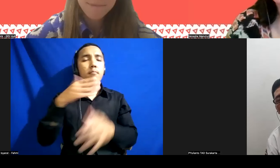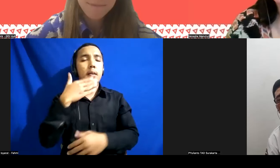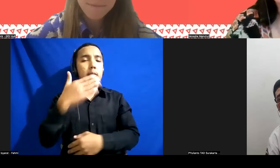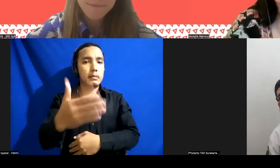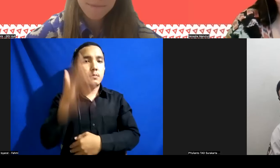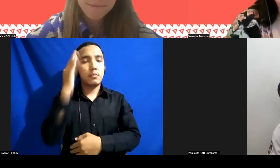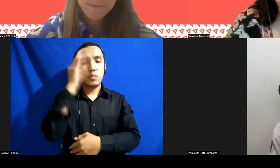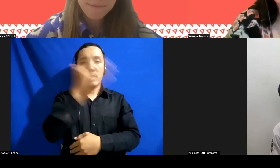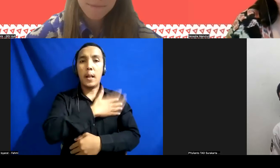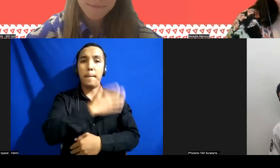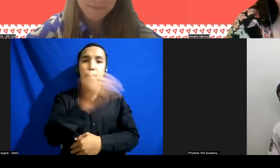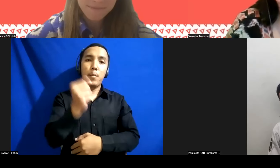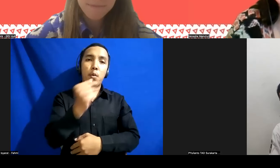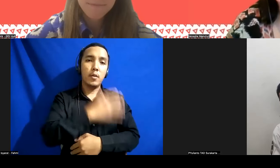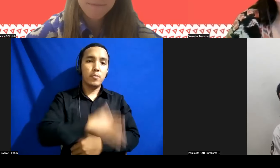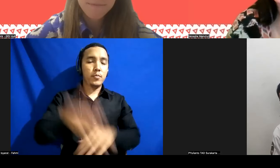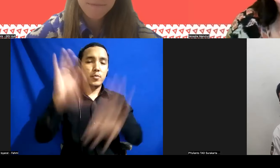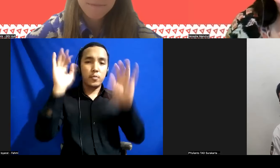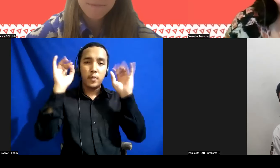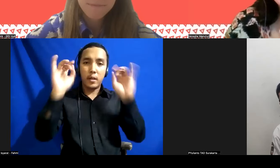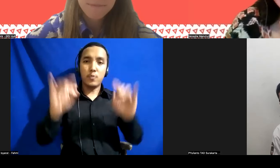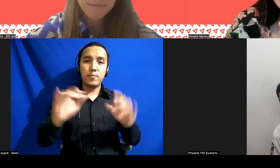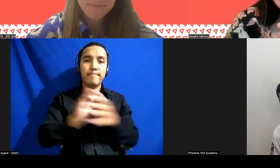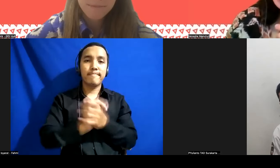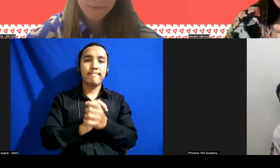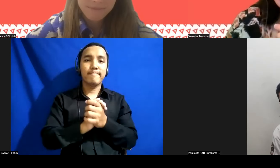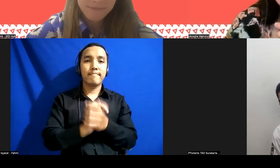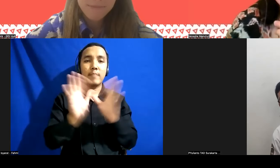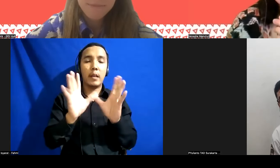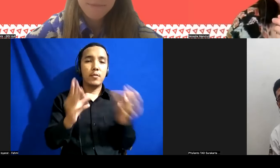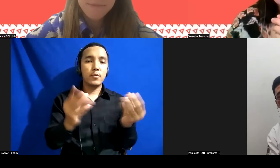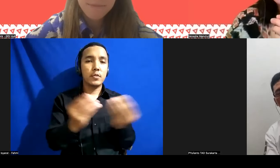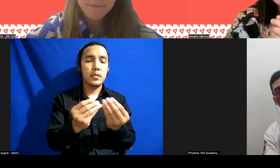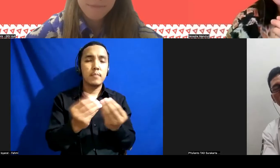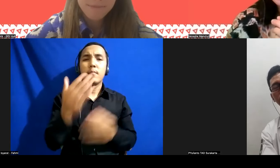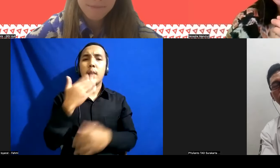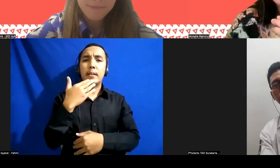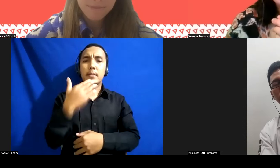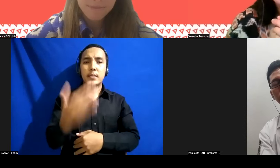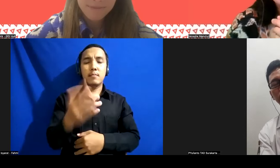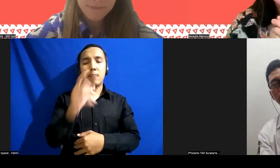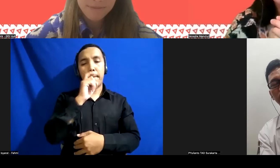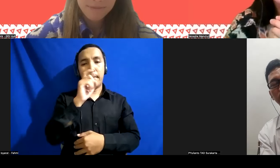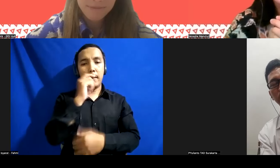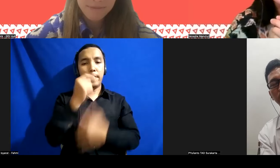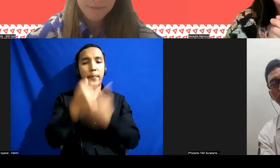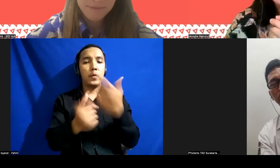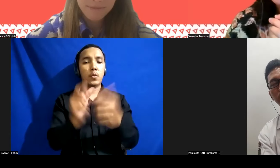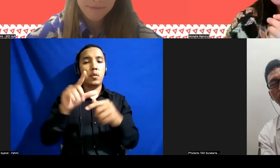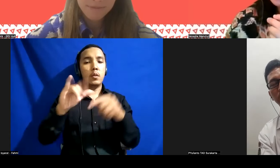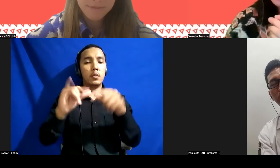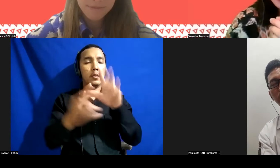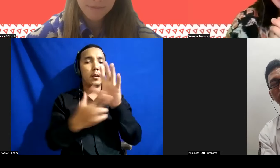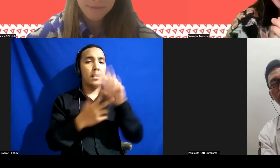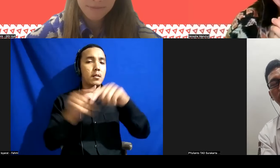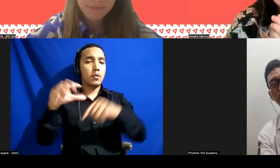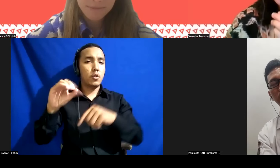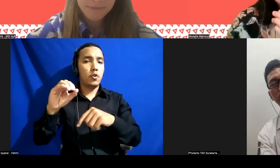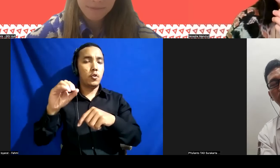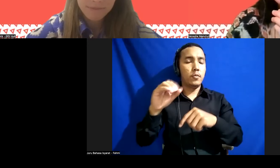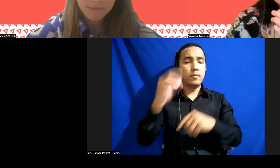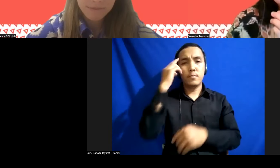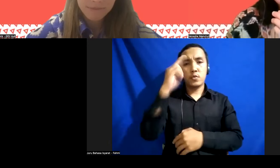from me, and may peace be upon us all, and inclusive greetings to you. Thank you very much, Yulianto, for your